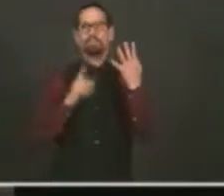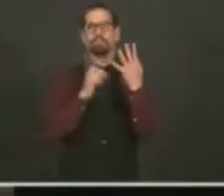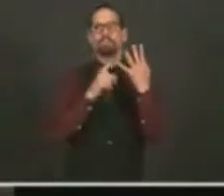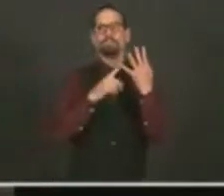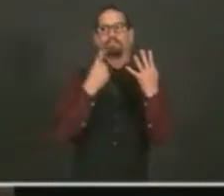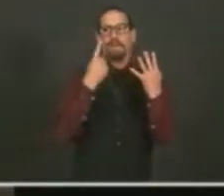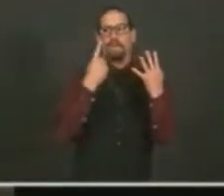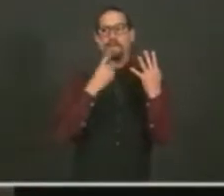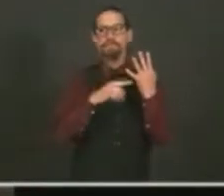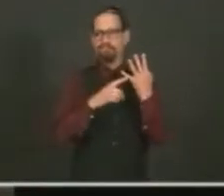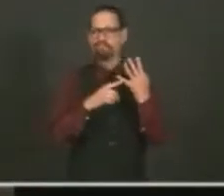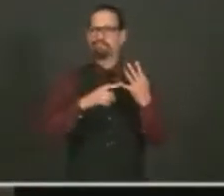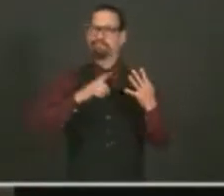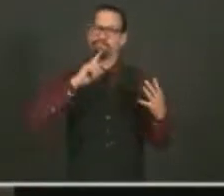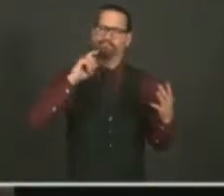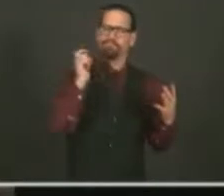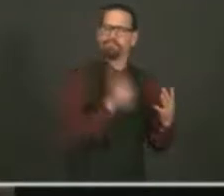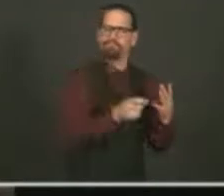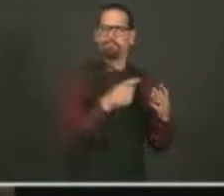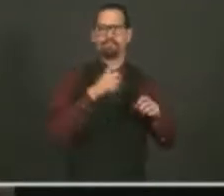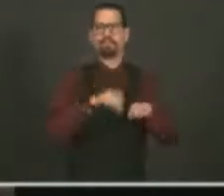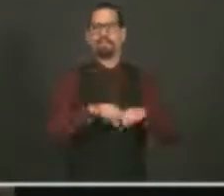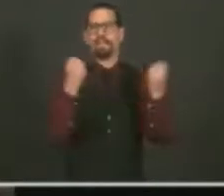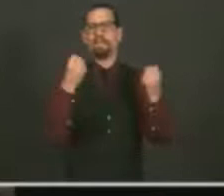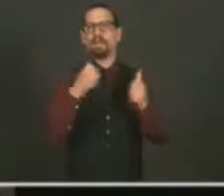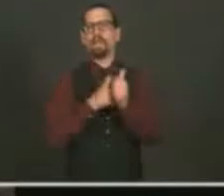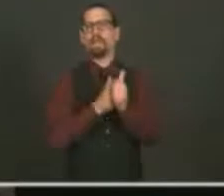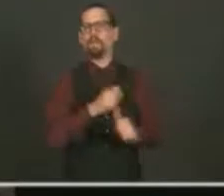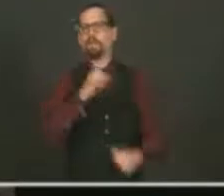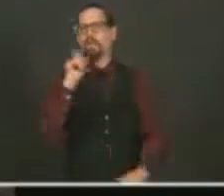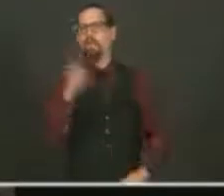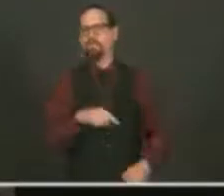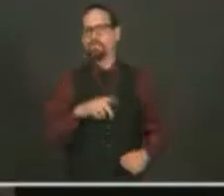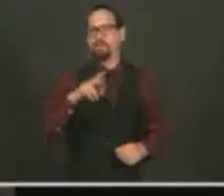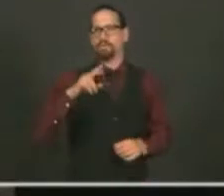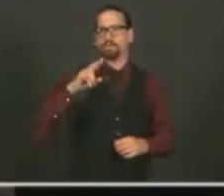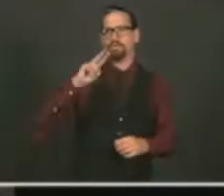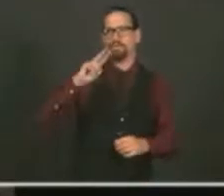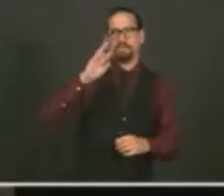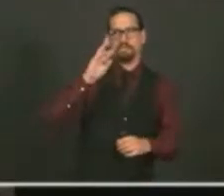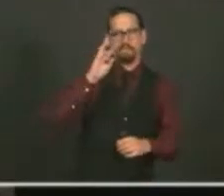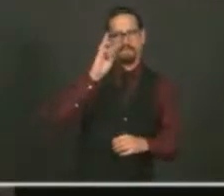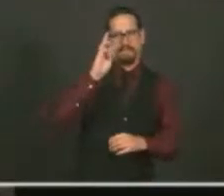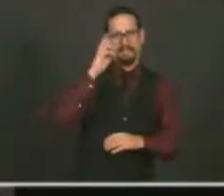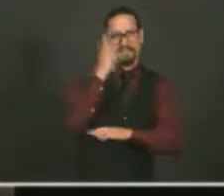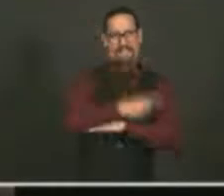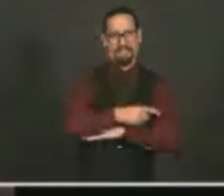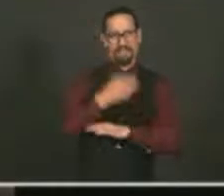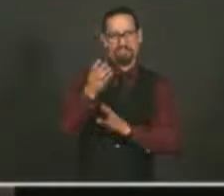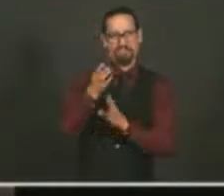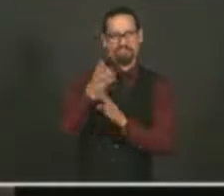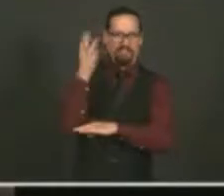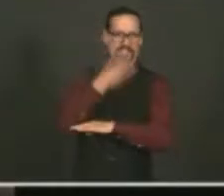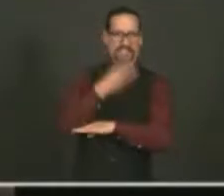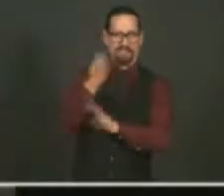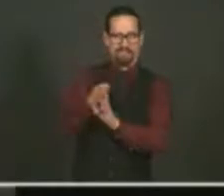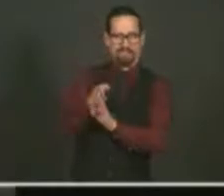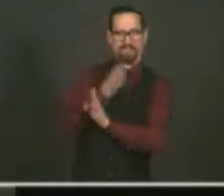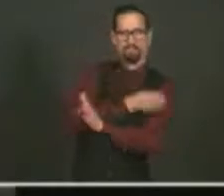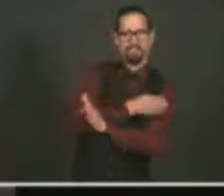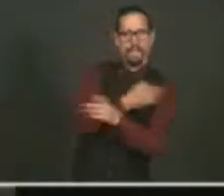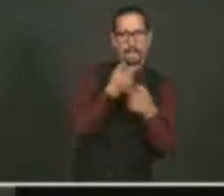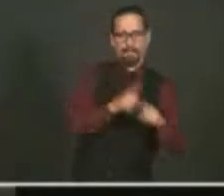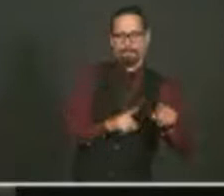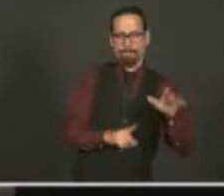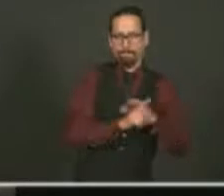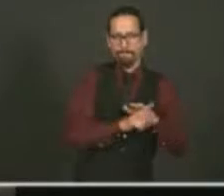from violations that were found 6 days prior. If it was such an immediate threat to the public there for the violations